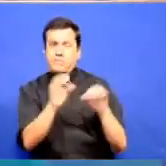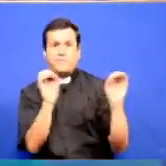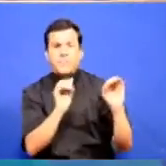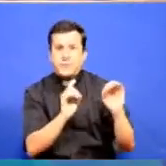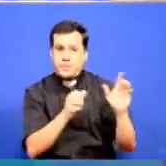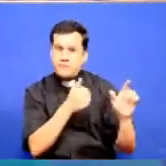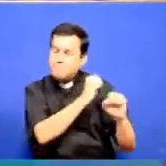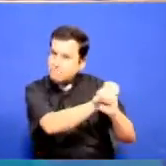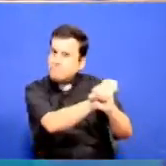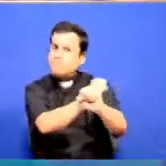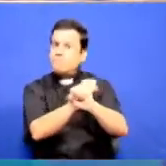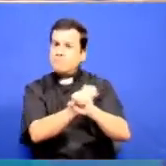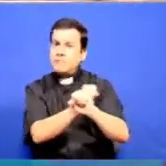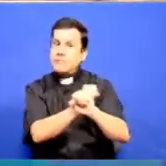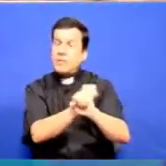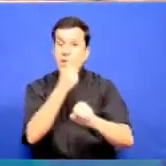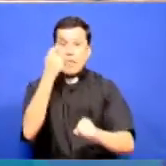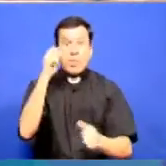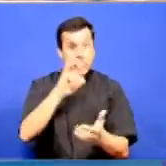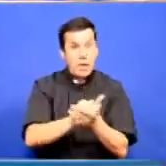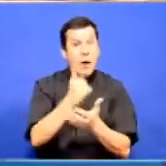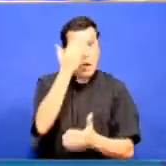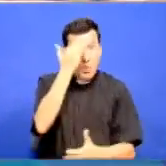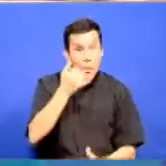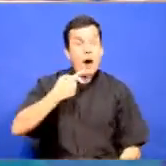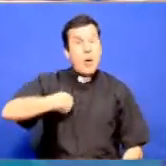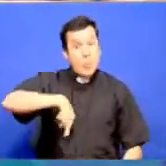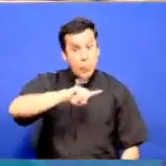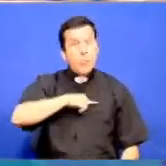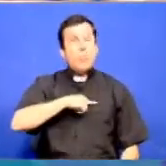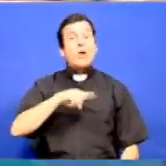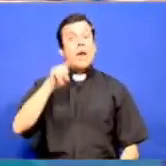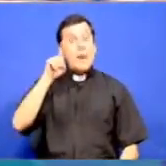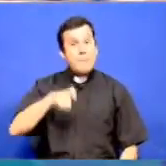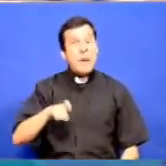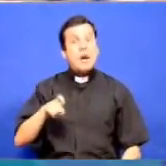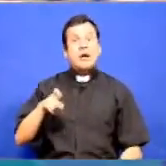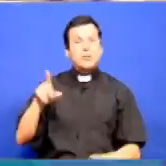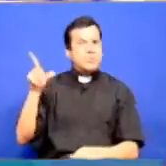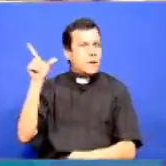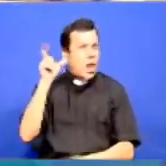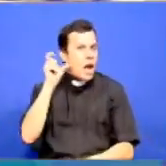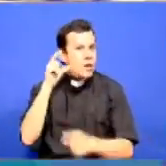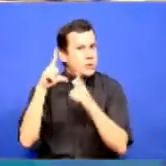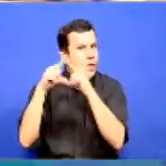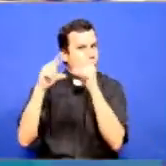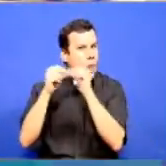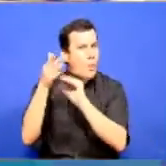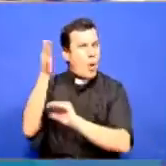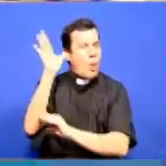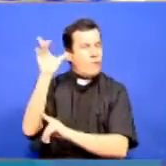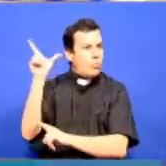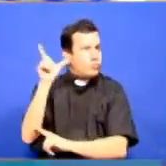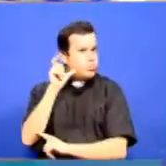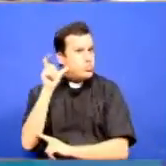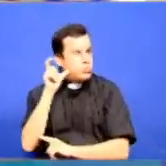In this, we should be guided by the Word of God to care